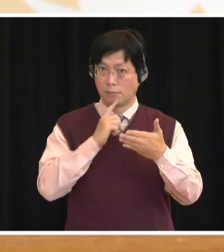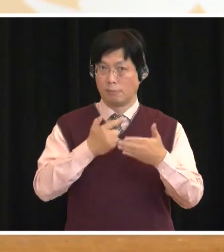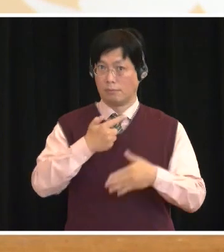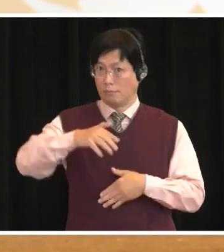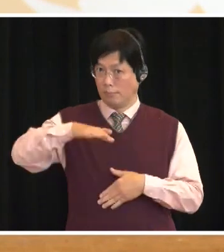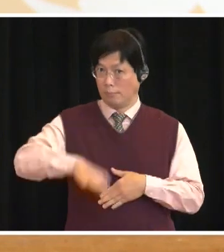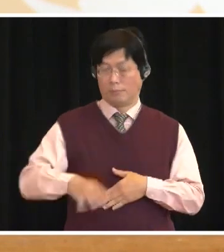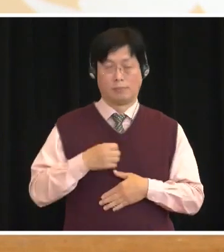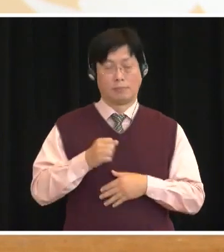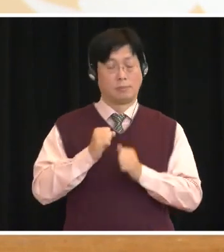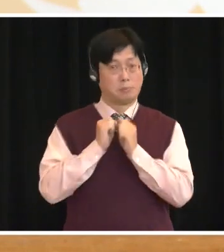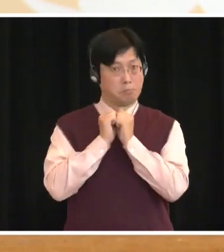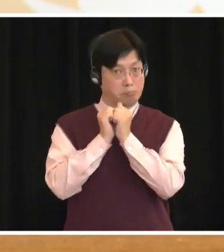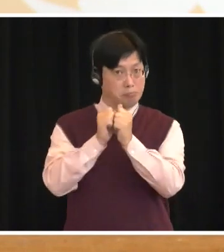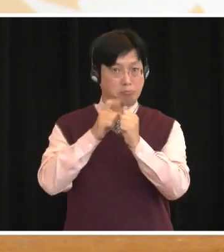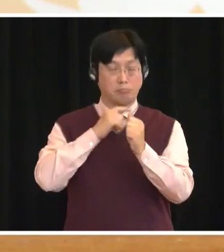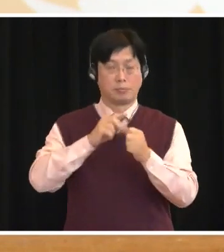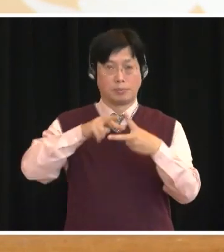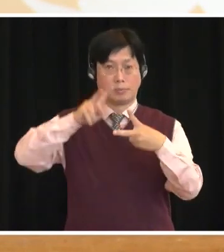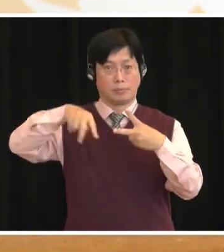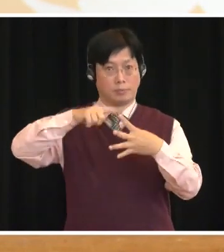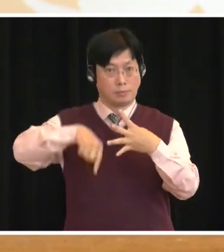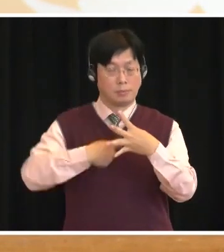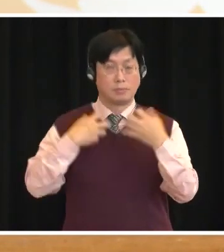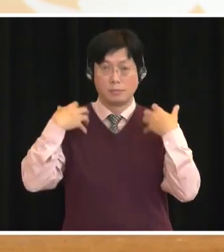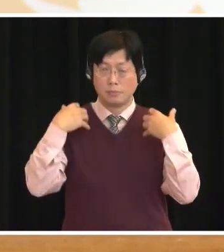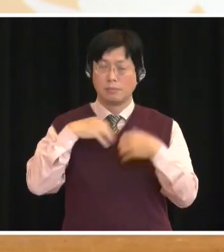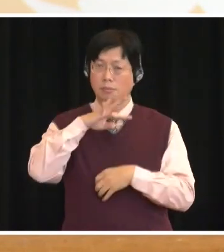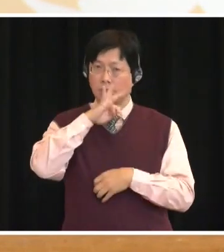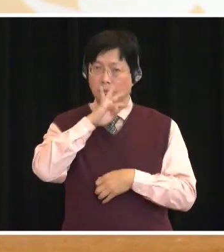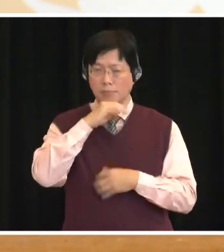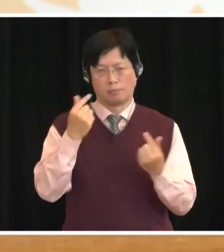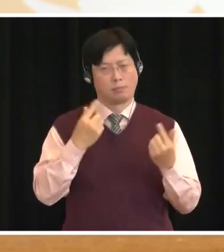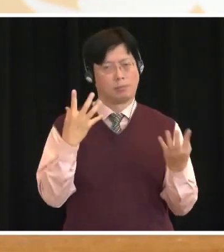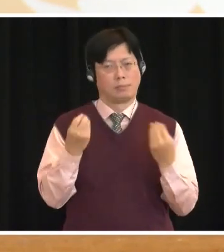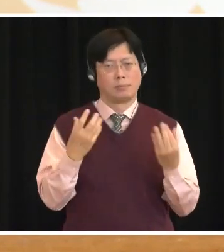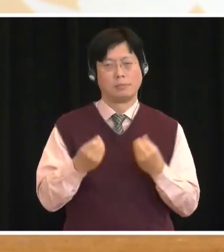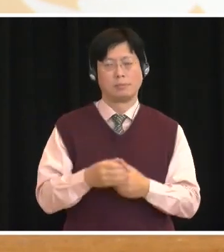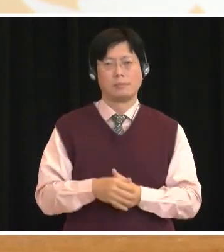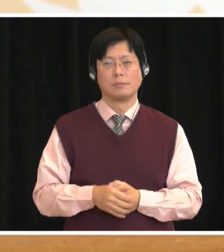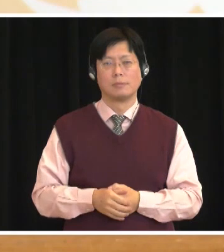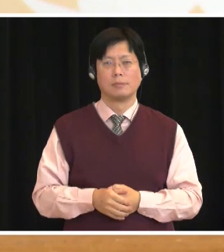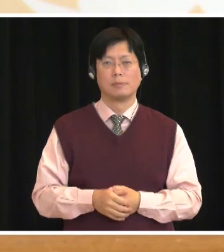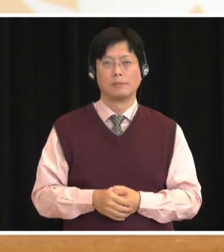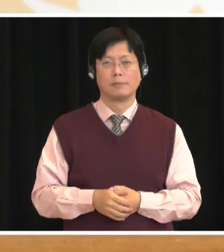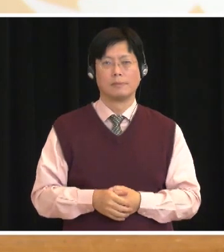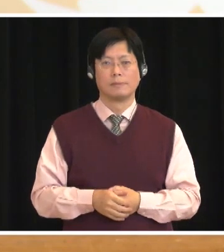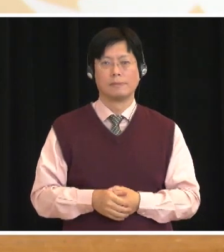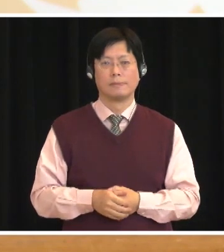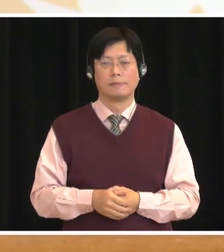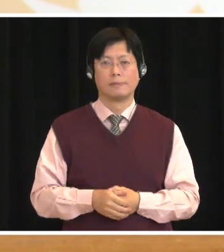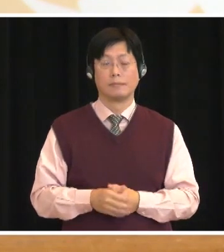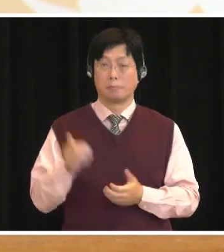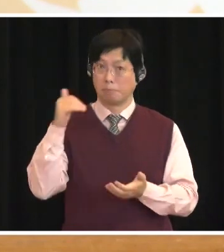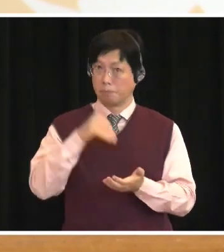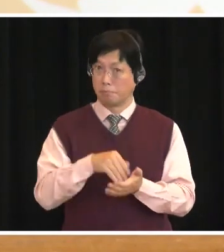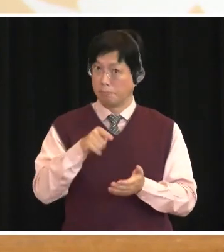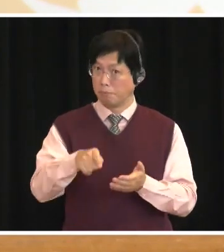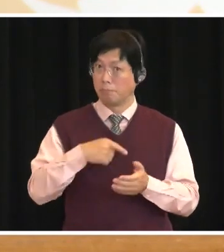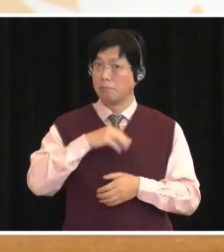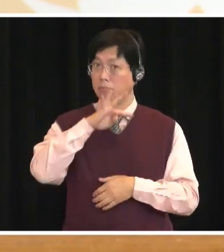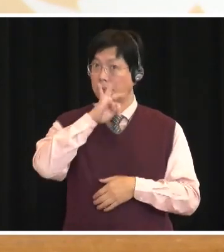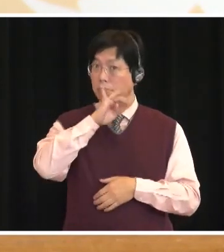It's not completely clear to me what is the age. I found